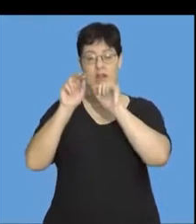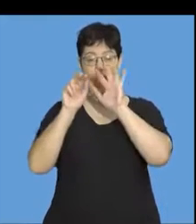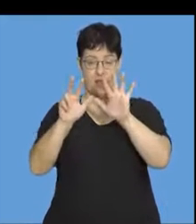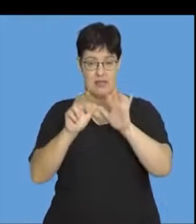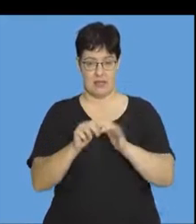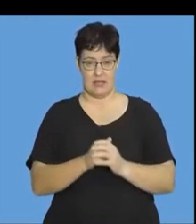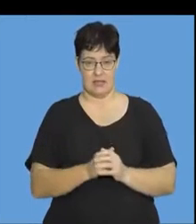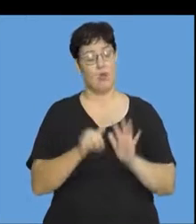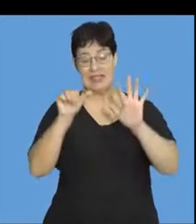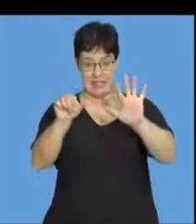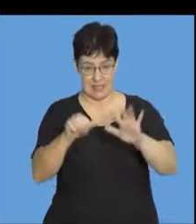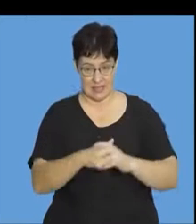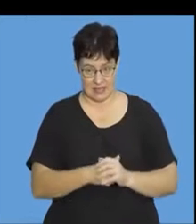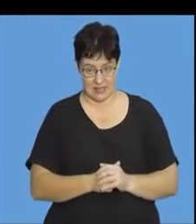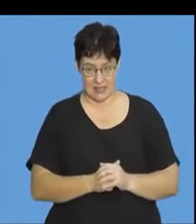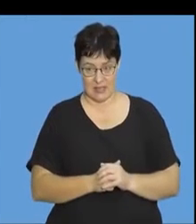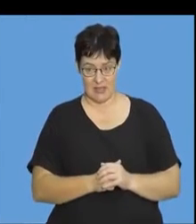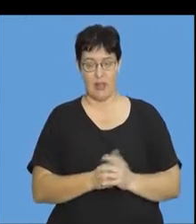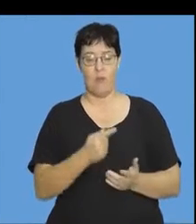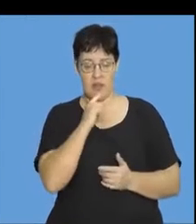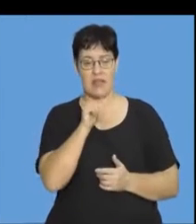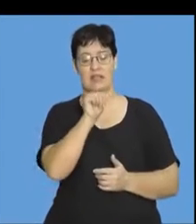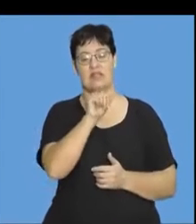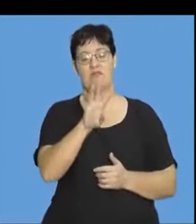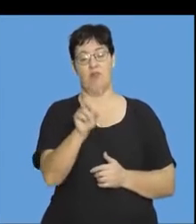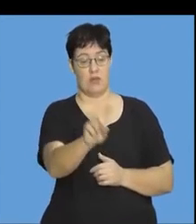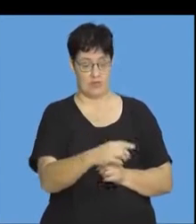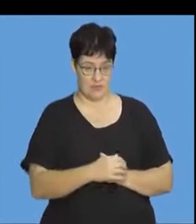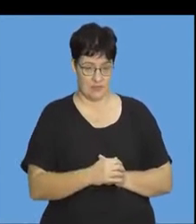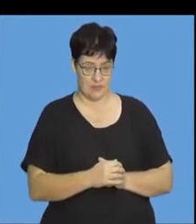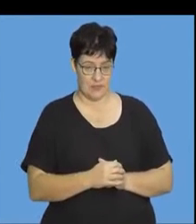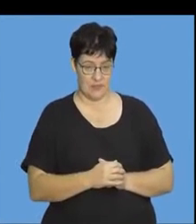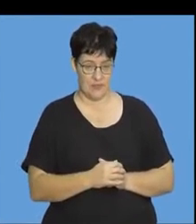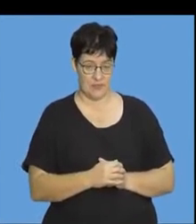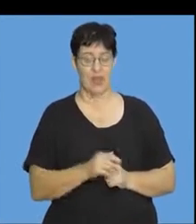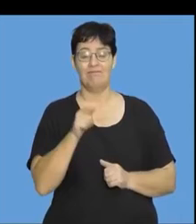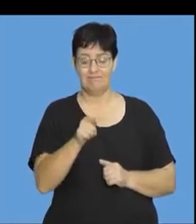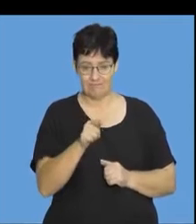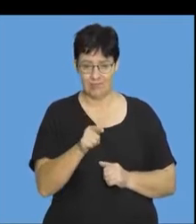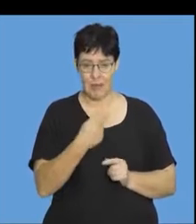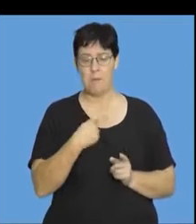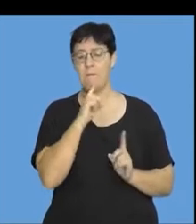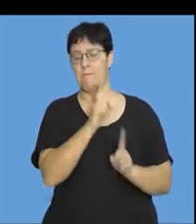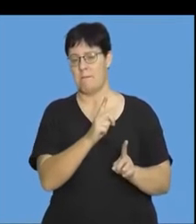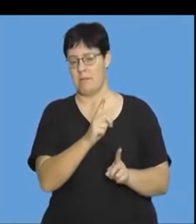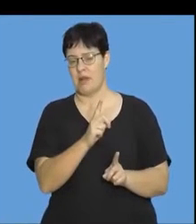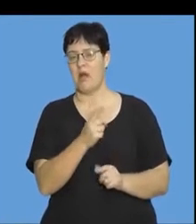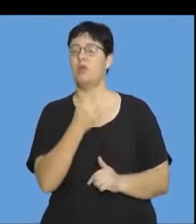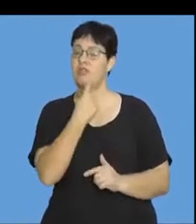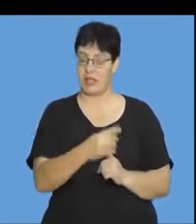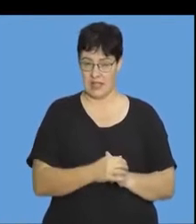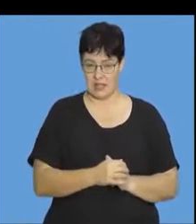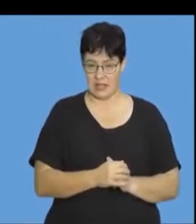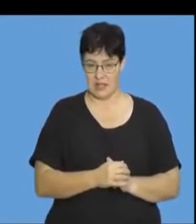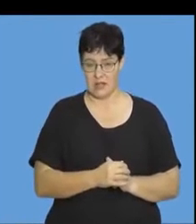exponent of 6 there. That's what 64 is, right? So that's one of the things that I just mean when I mean